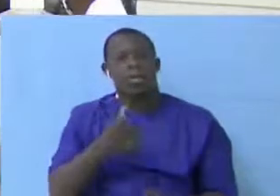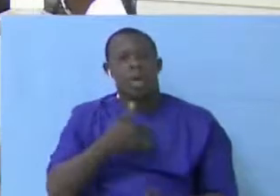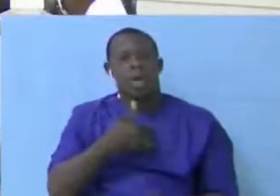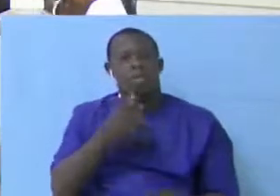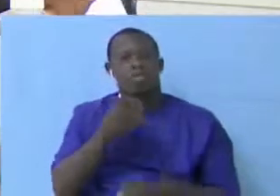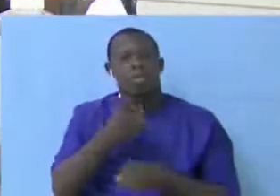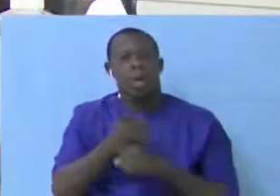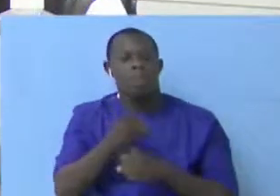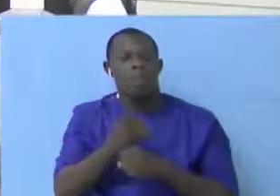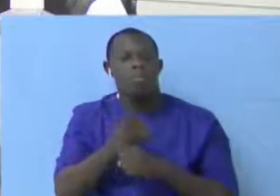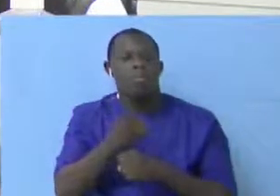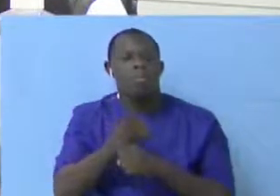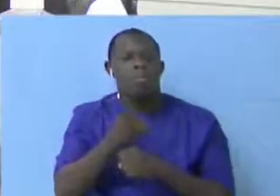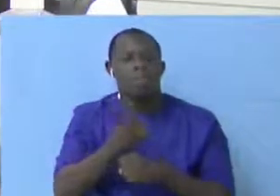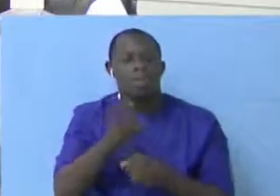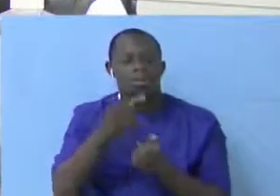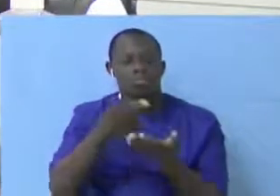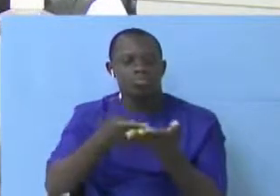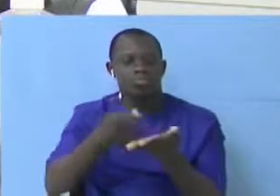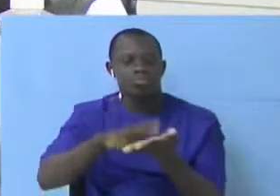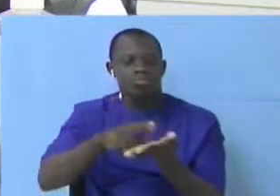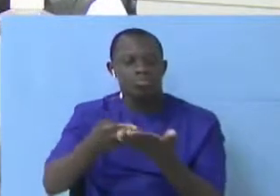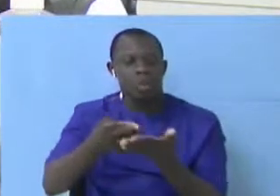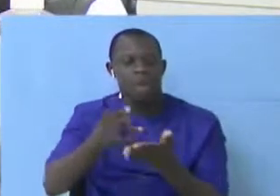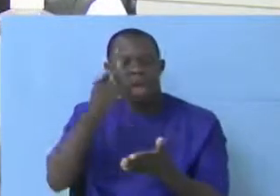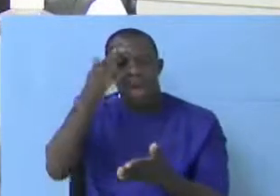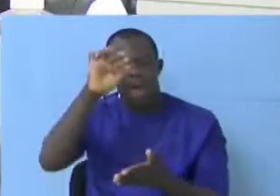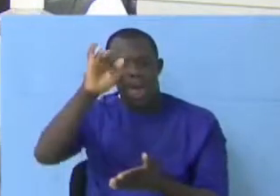prepared the tenancy agreement. Were